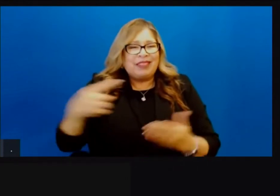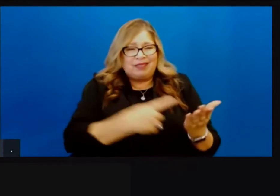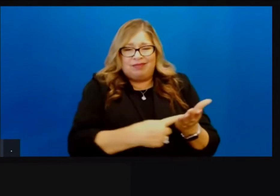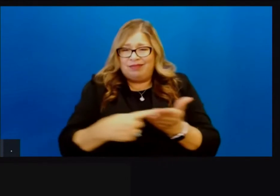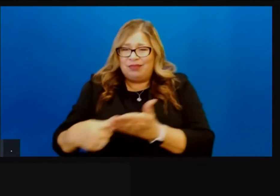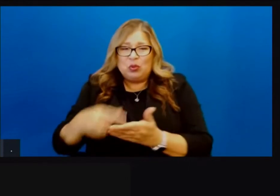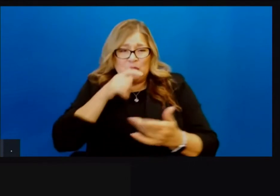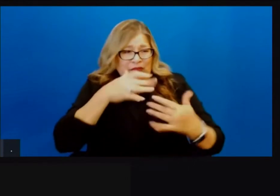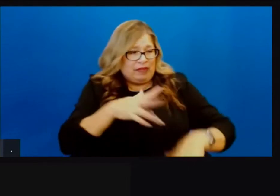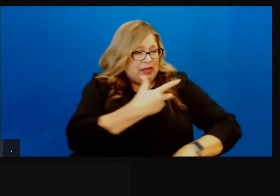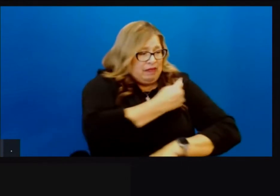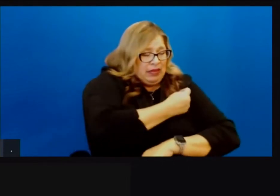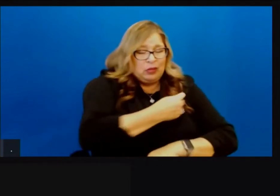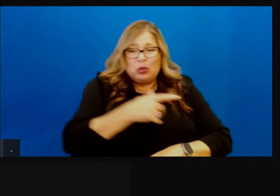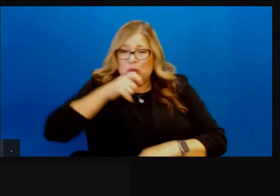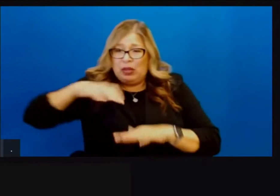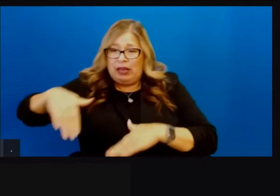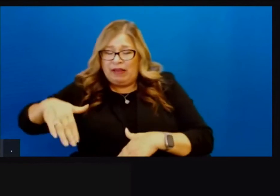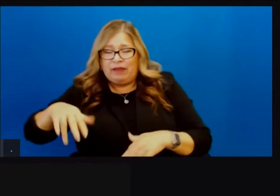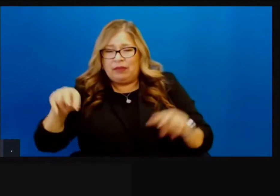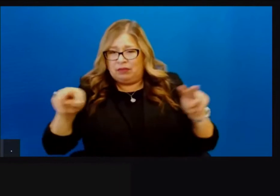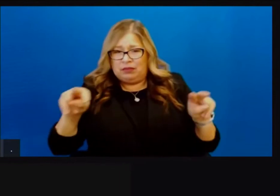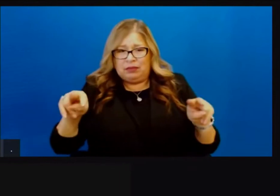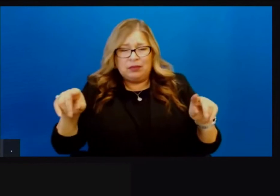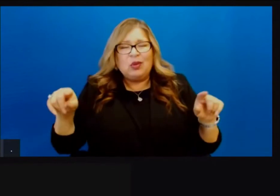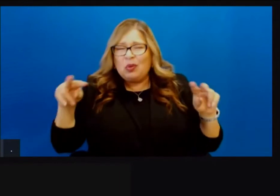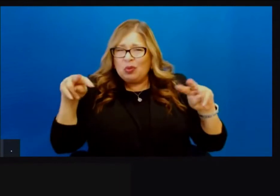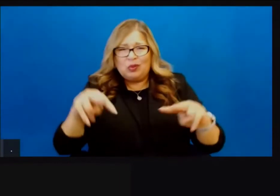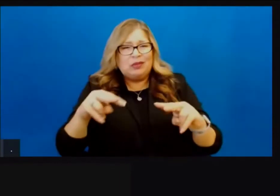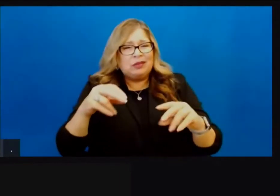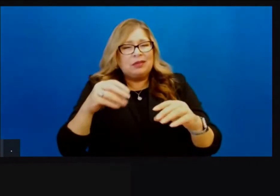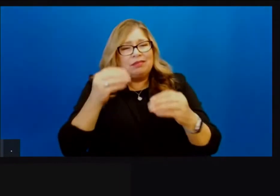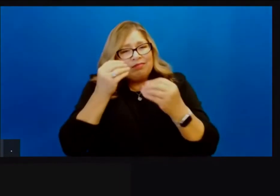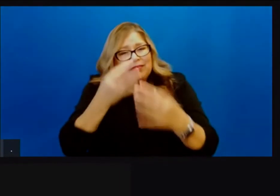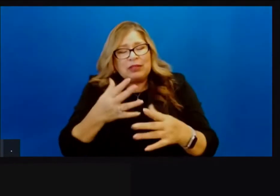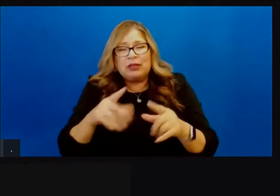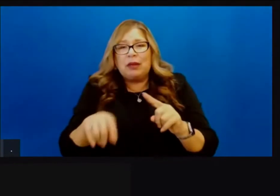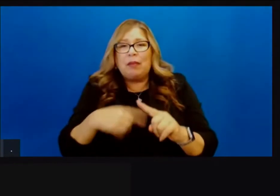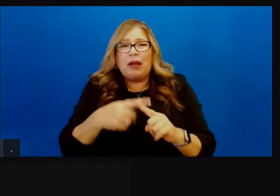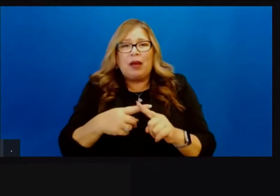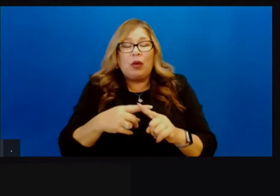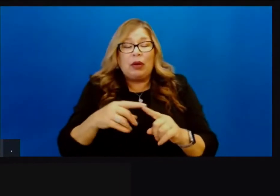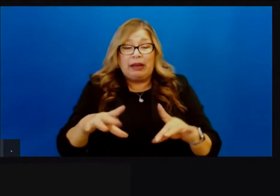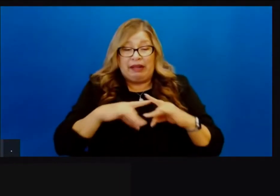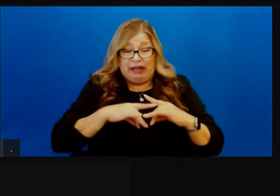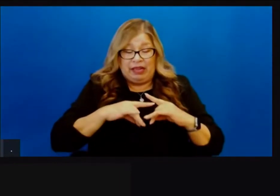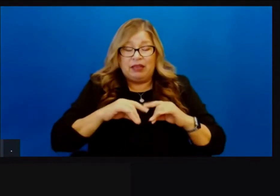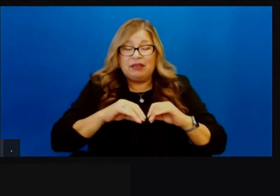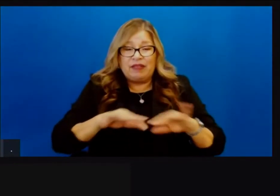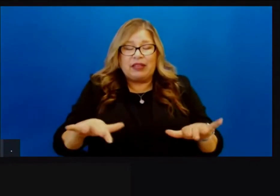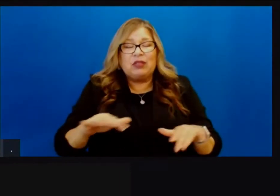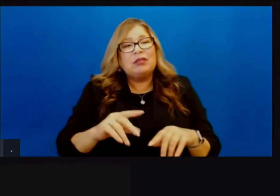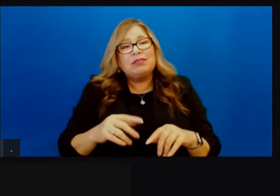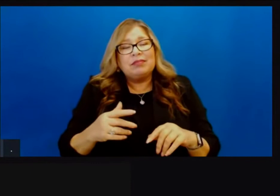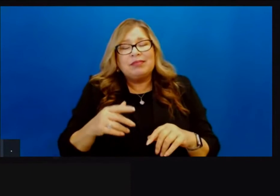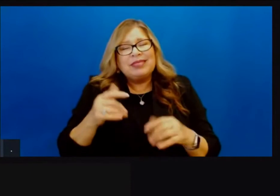around being infected is important, but not as stark as it is around ensuring that